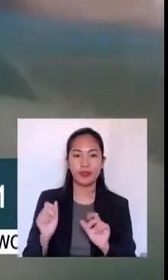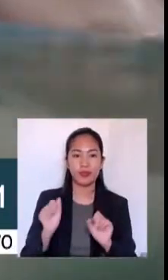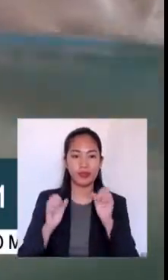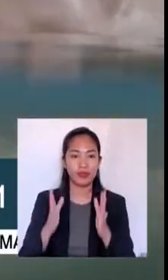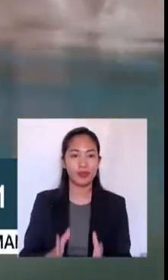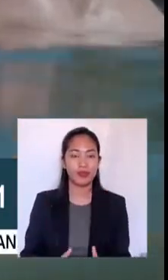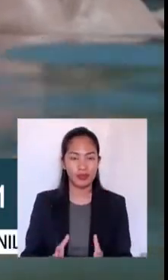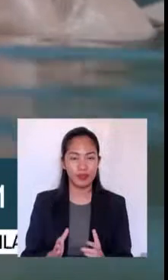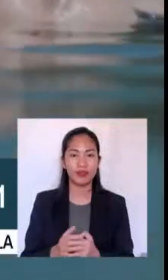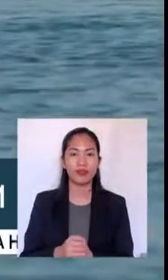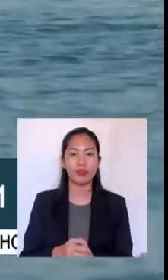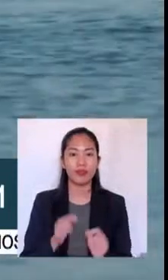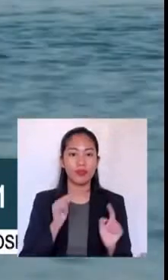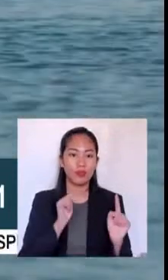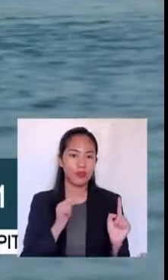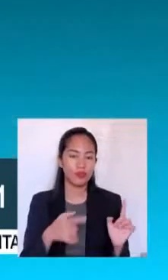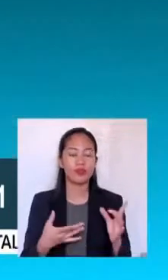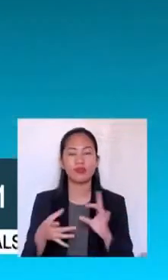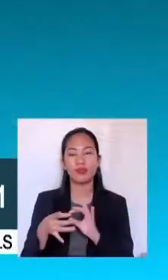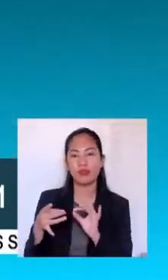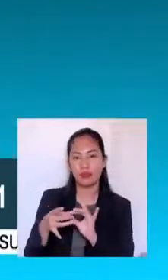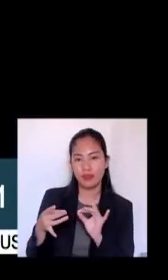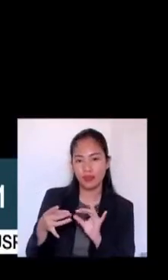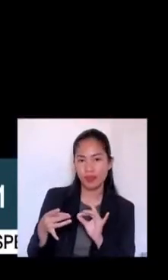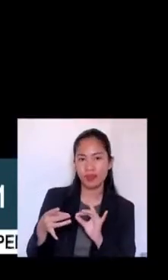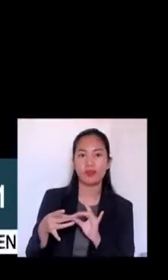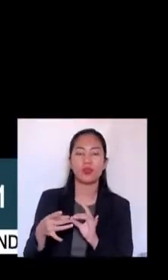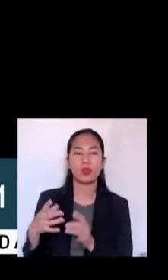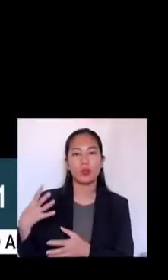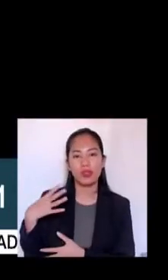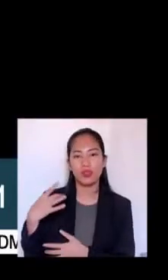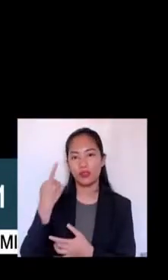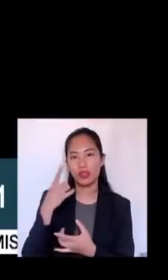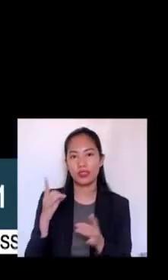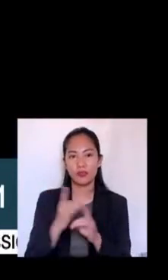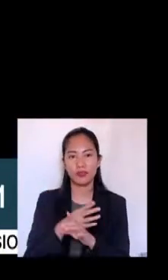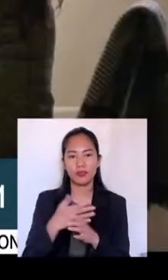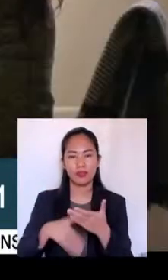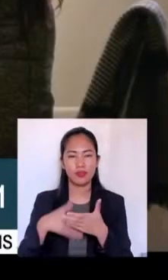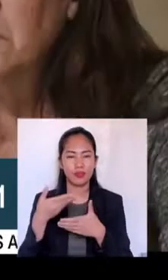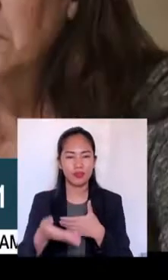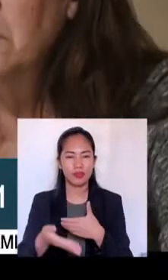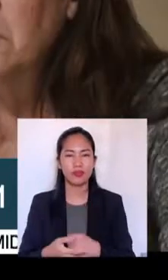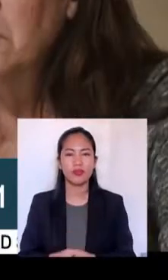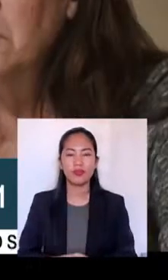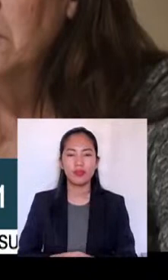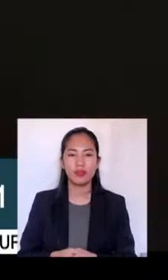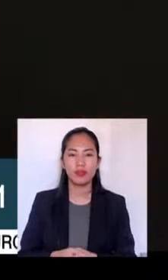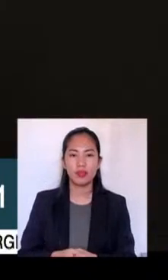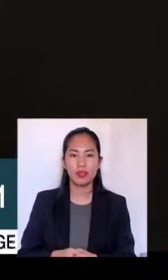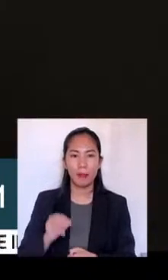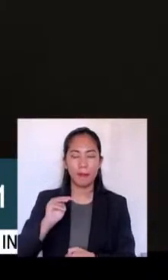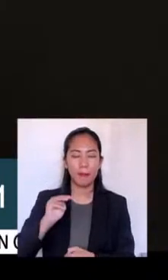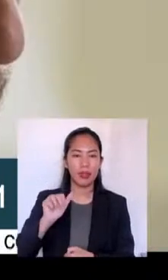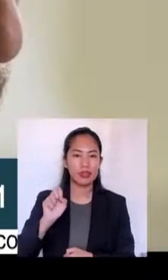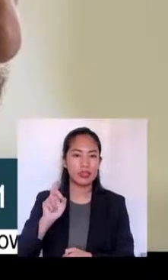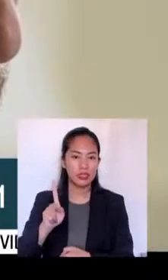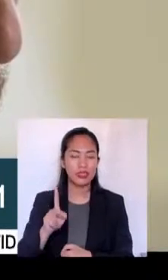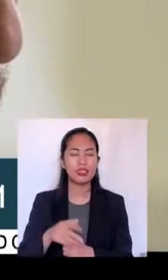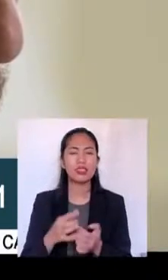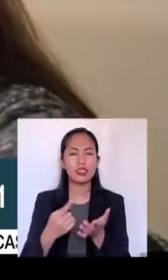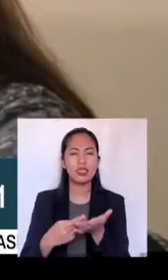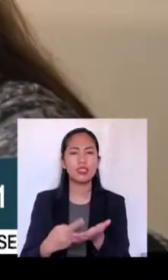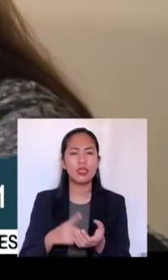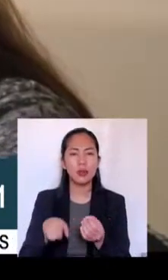unreliable narrator waiting for redemption. Nine. Mass. This criminally underseen gem tackles gun violence without